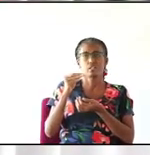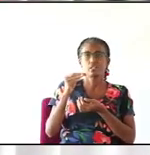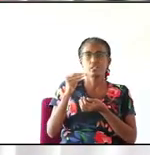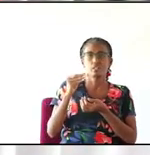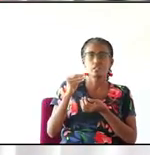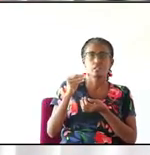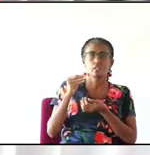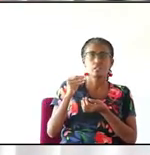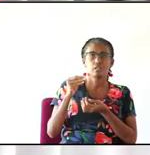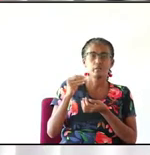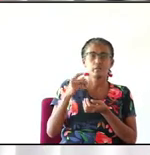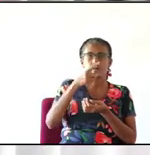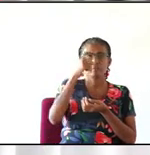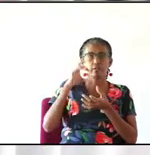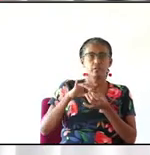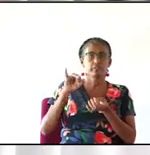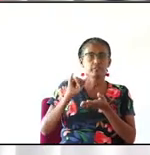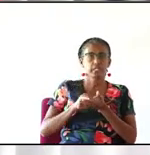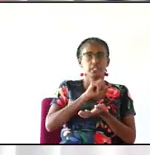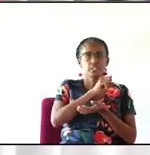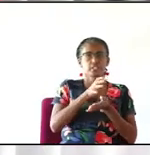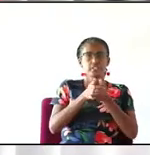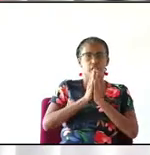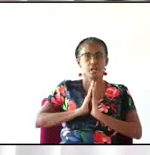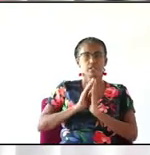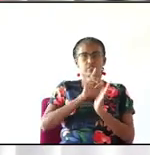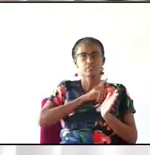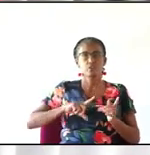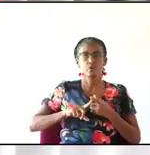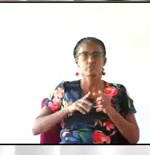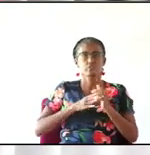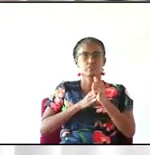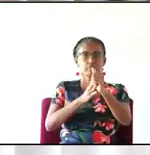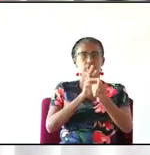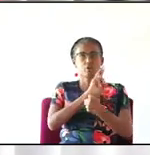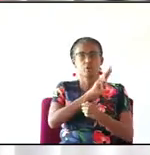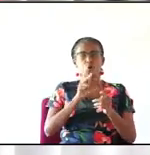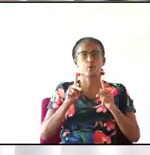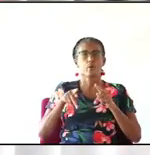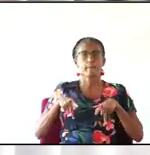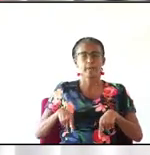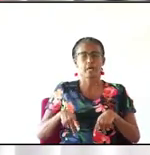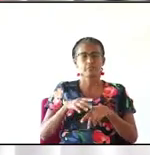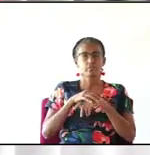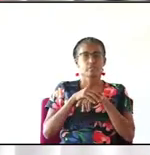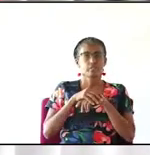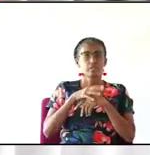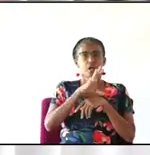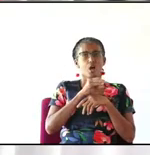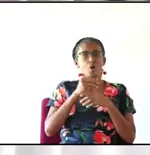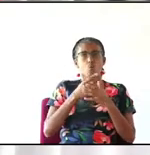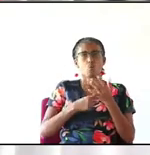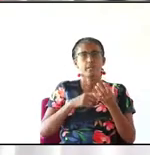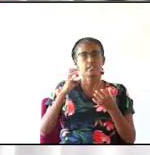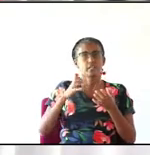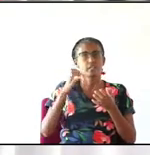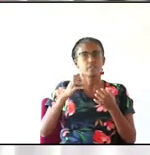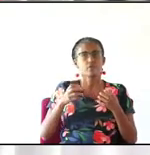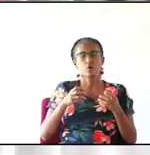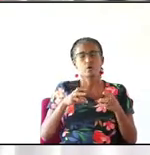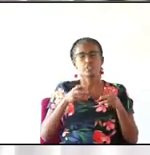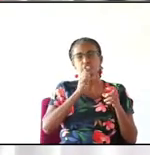because of that, I asked the Lord to just direct my path, whatever it is that he wanted me to do, and whatever road I should